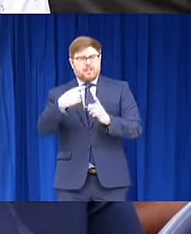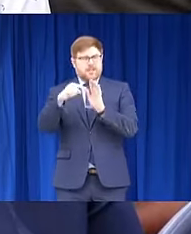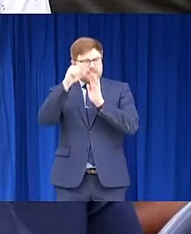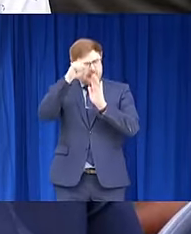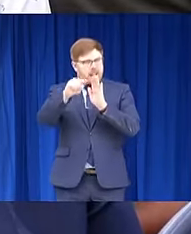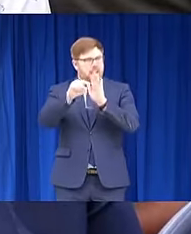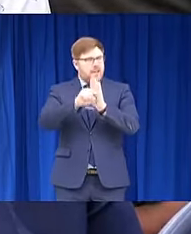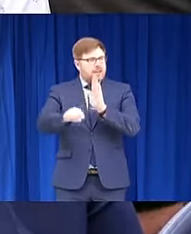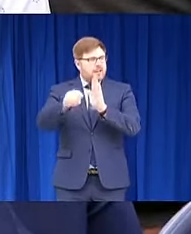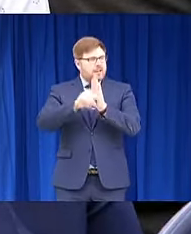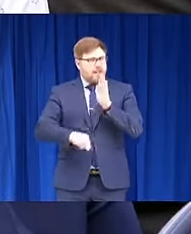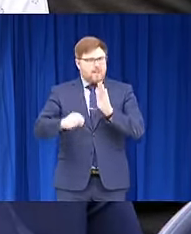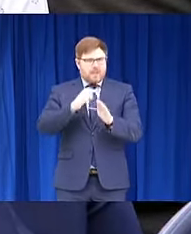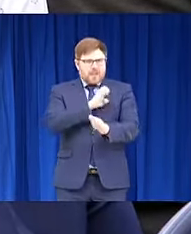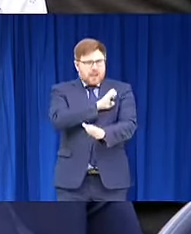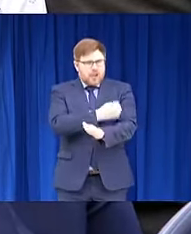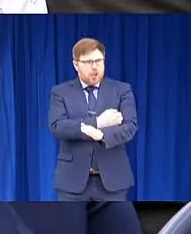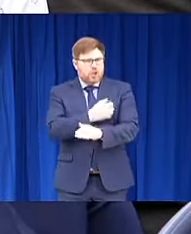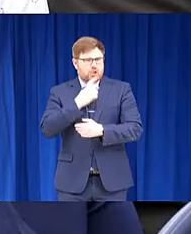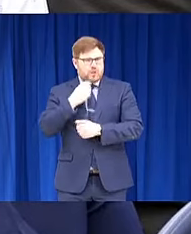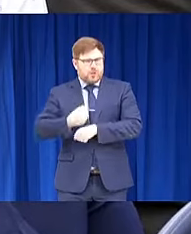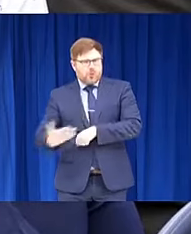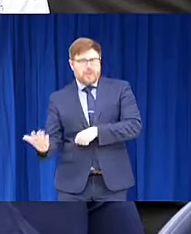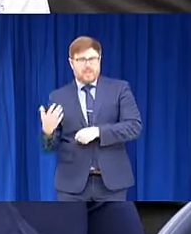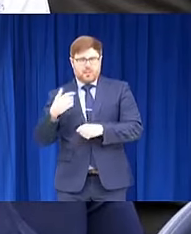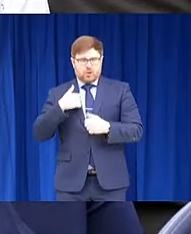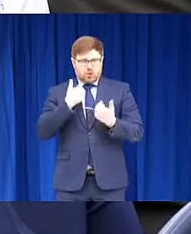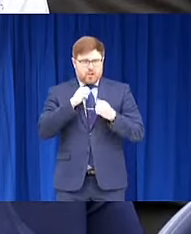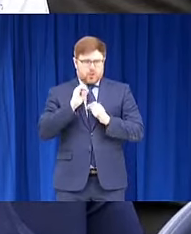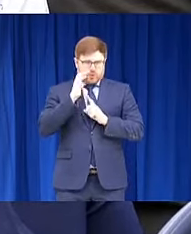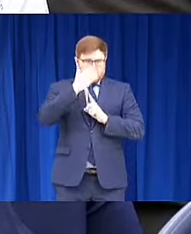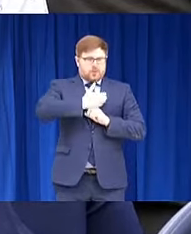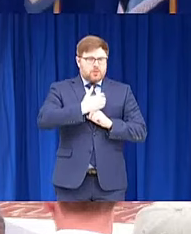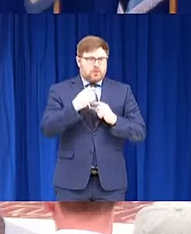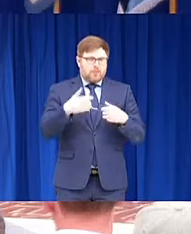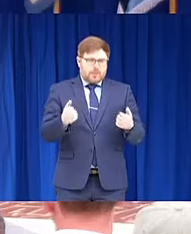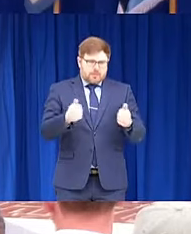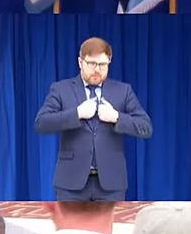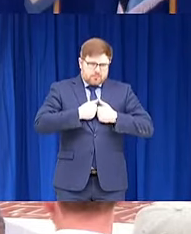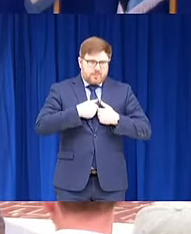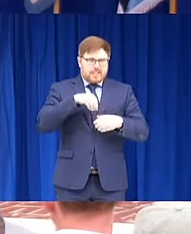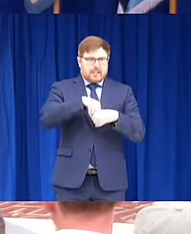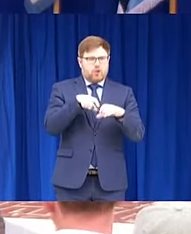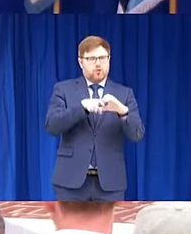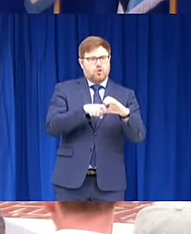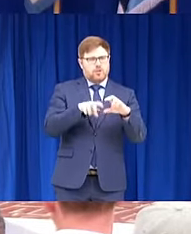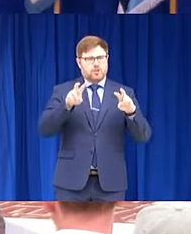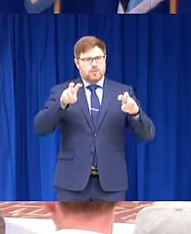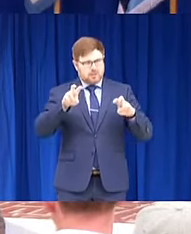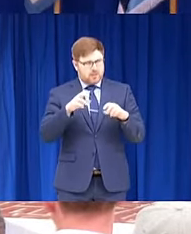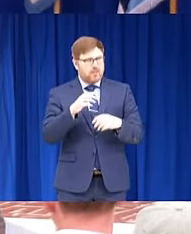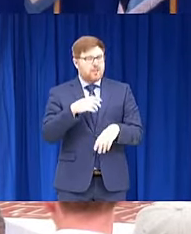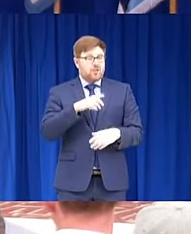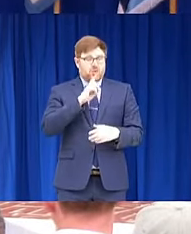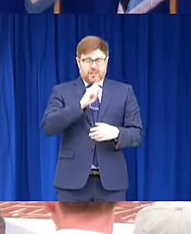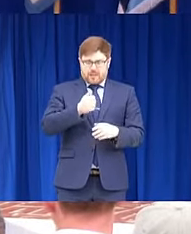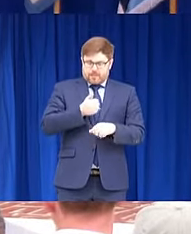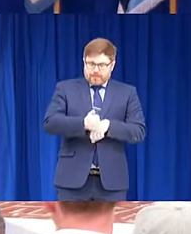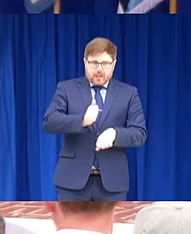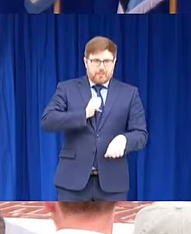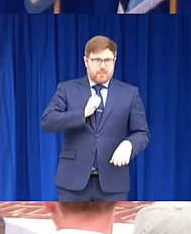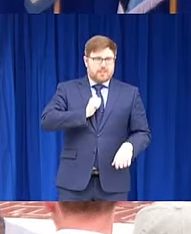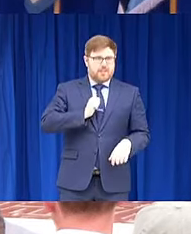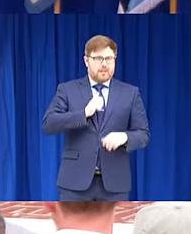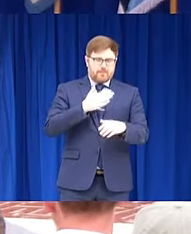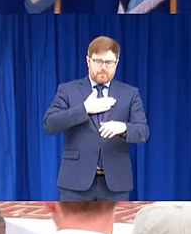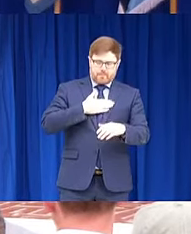been spending on staying closeted and blaming myself for my biology. But when I started